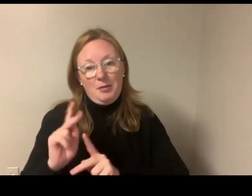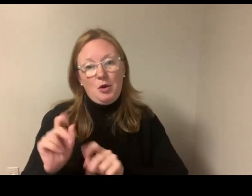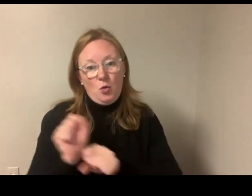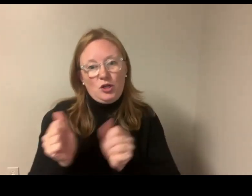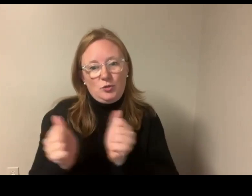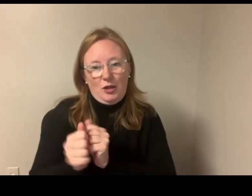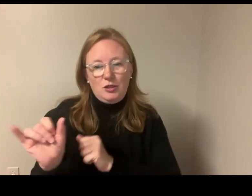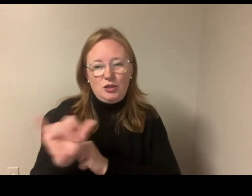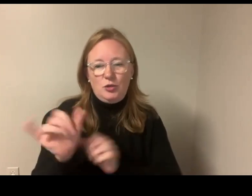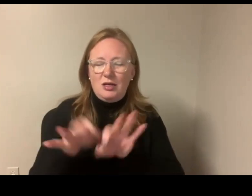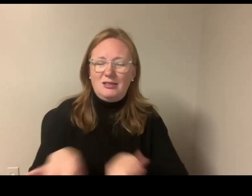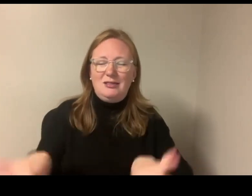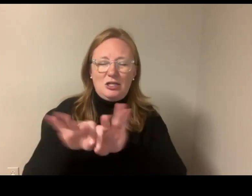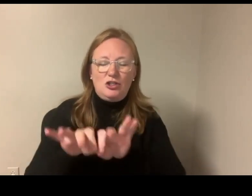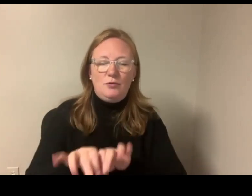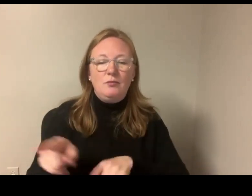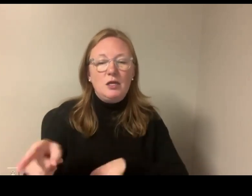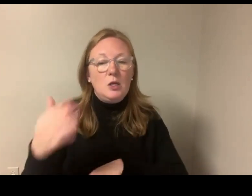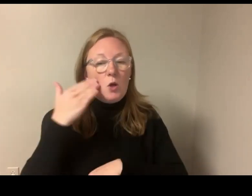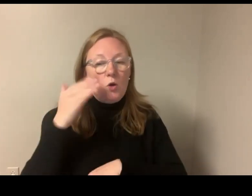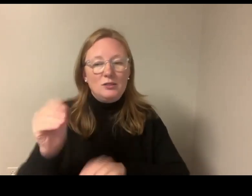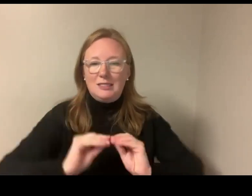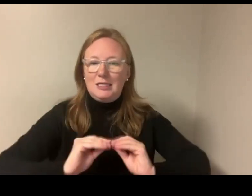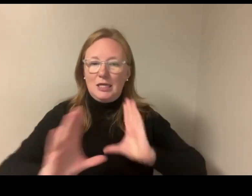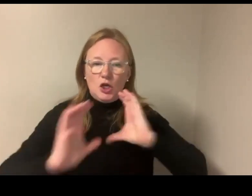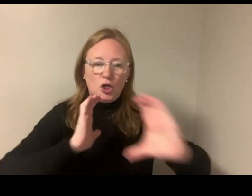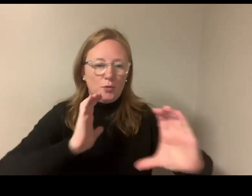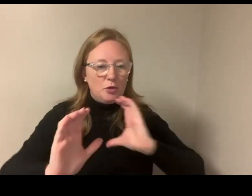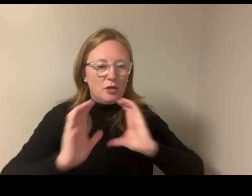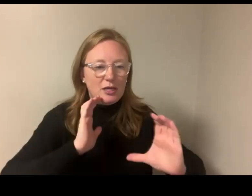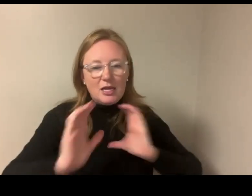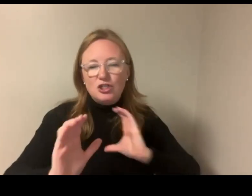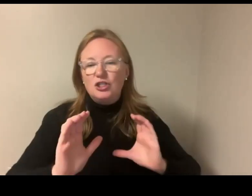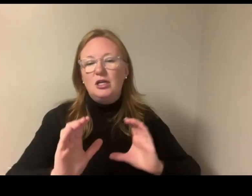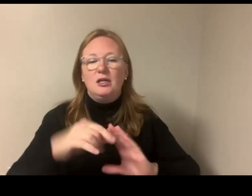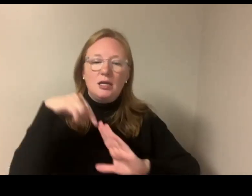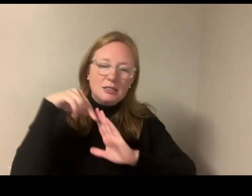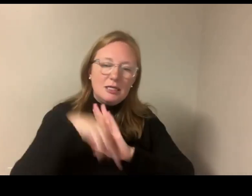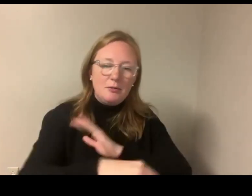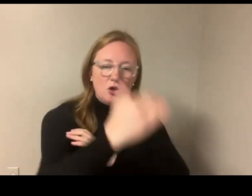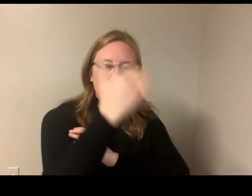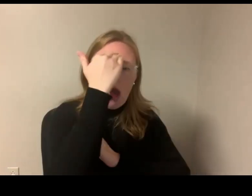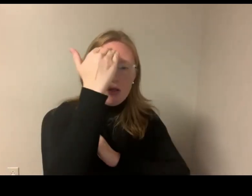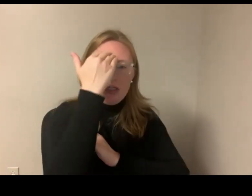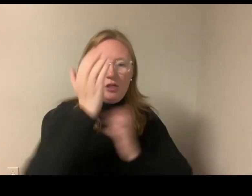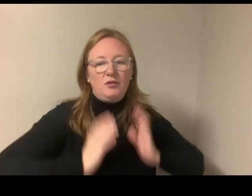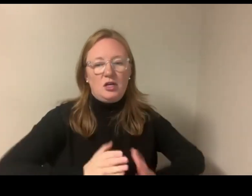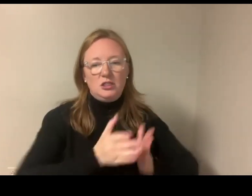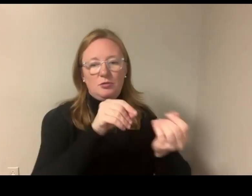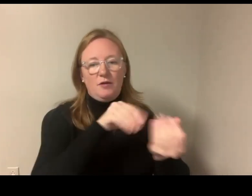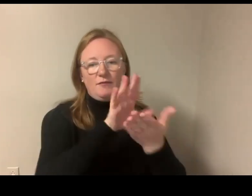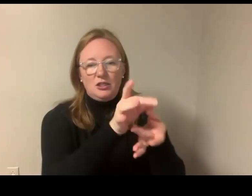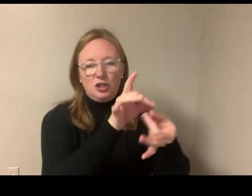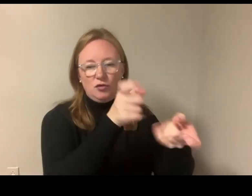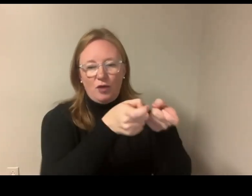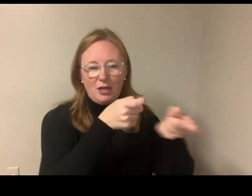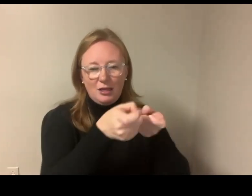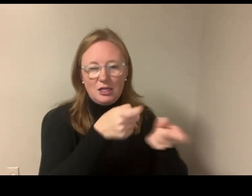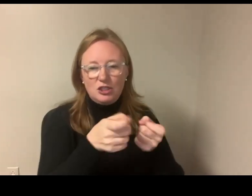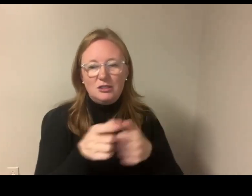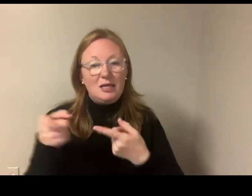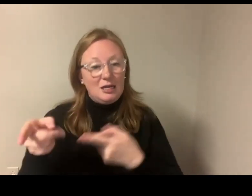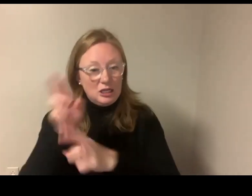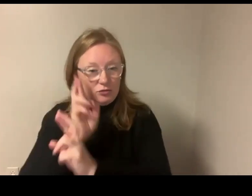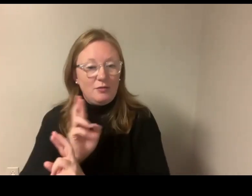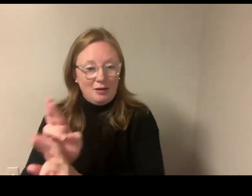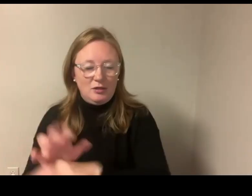essential. He's known for his clear communication, deep knowledge of our customer-facing regulations, and his respectful demeanor.